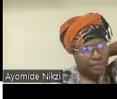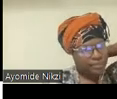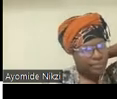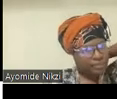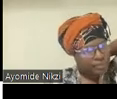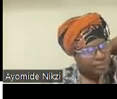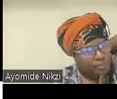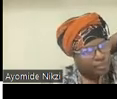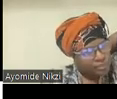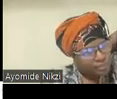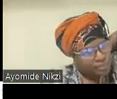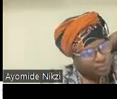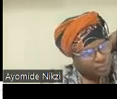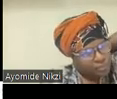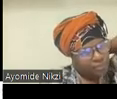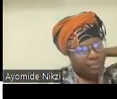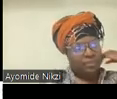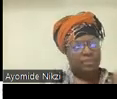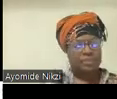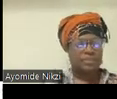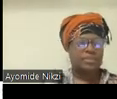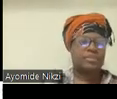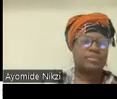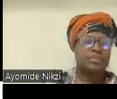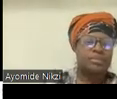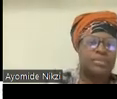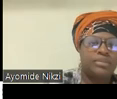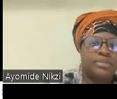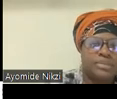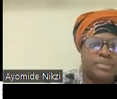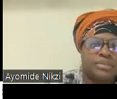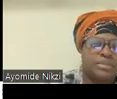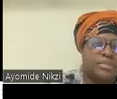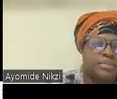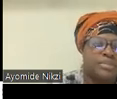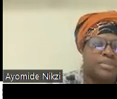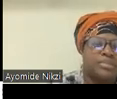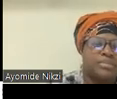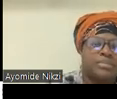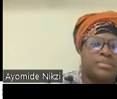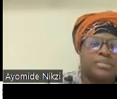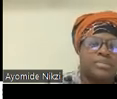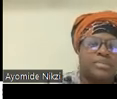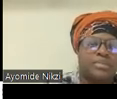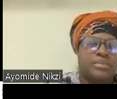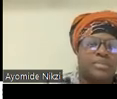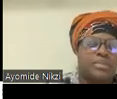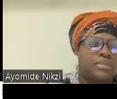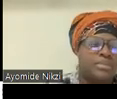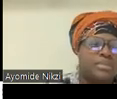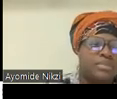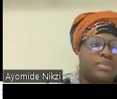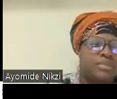number one, organizational details. Appointment of a director and professional staff are required by the charter